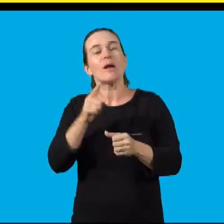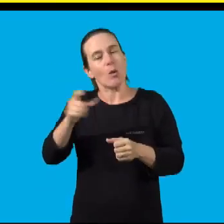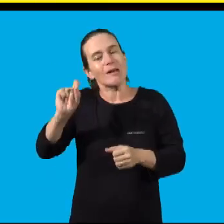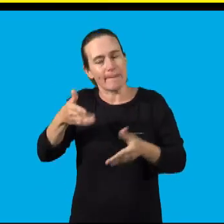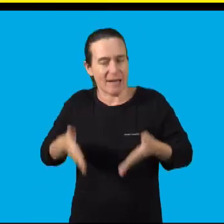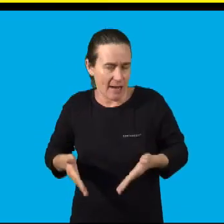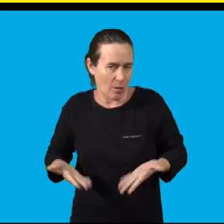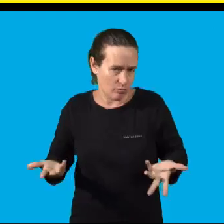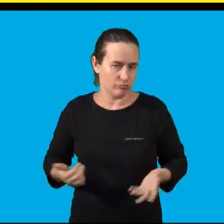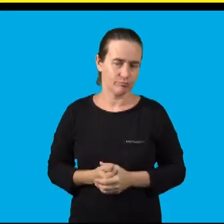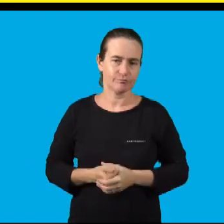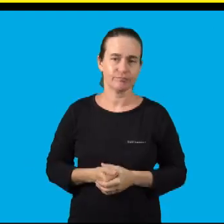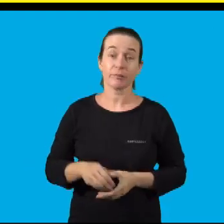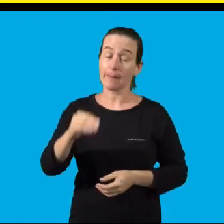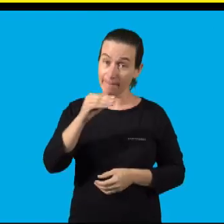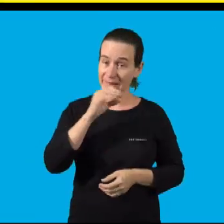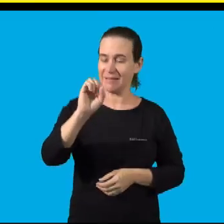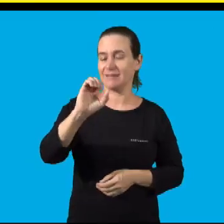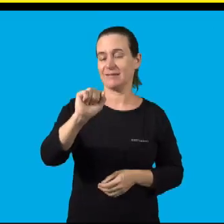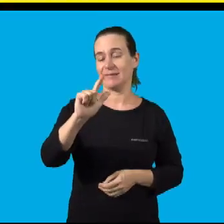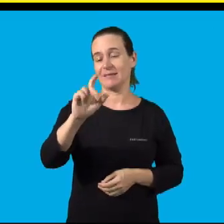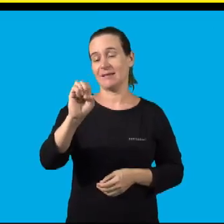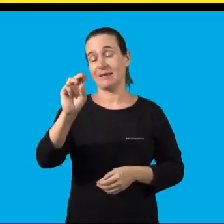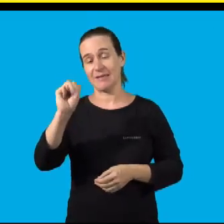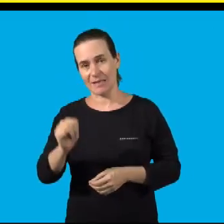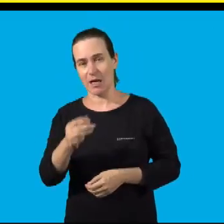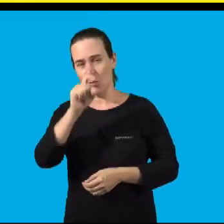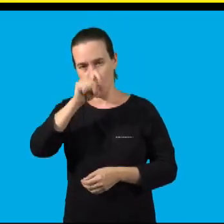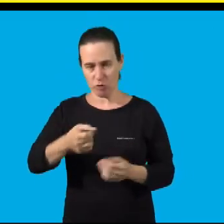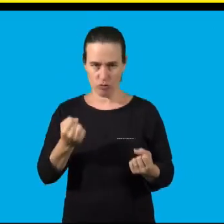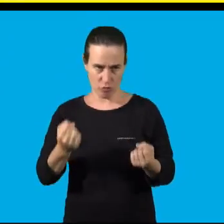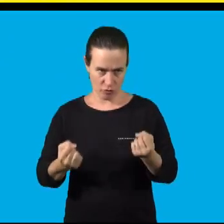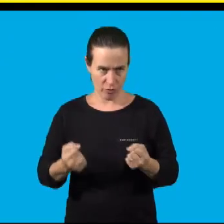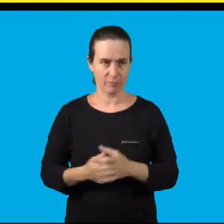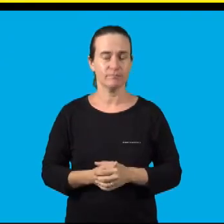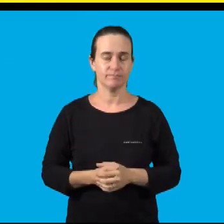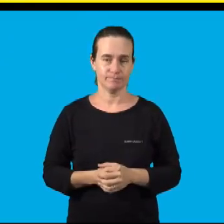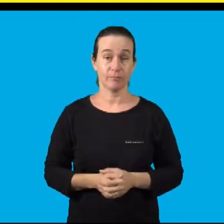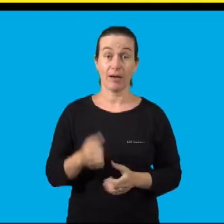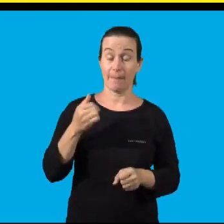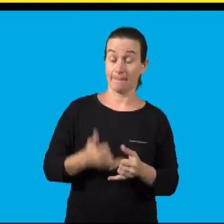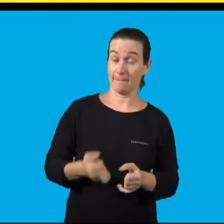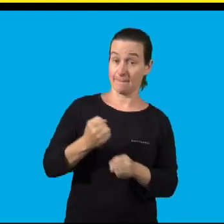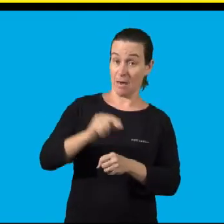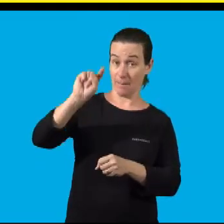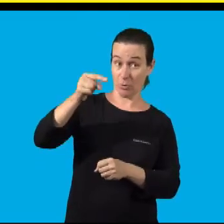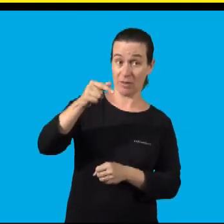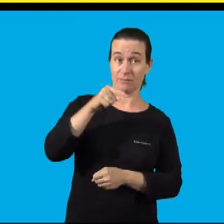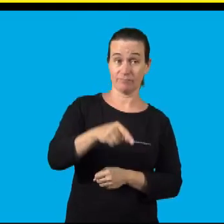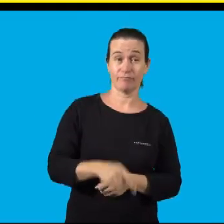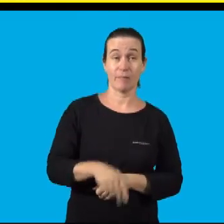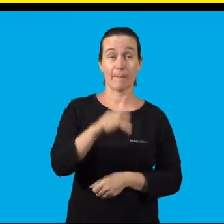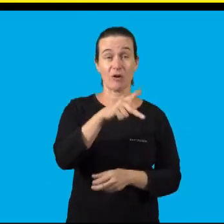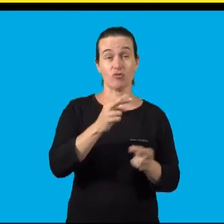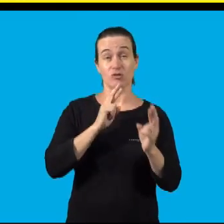this context, it would refer to the Salem witch trial. So how has Paris contributed to it? The point.